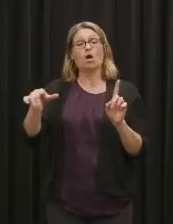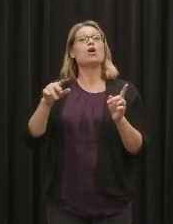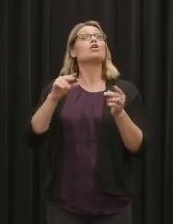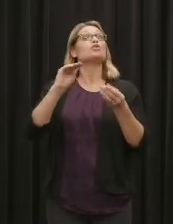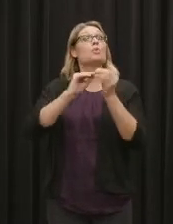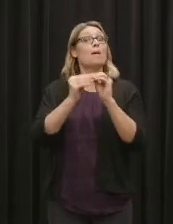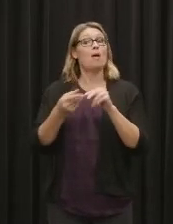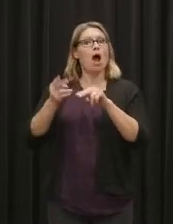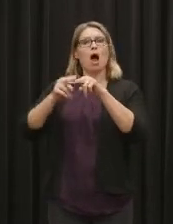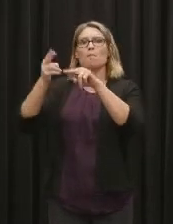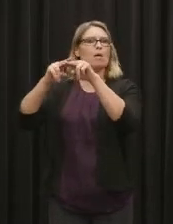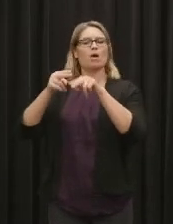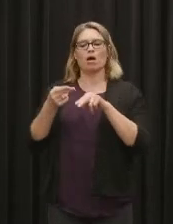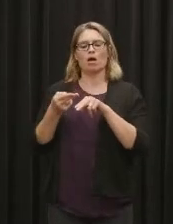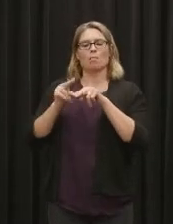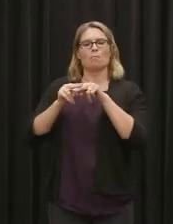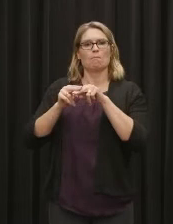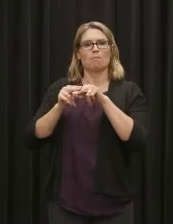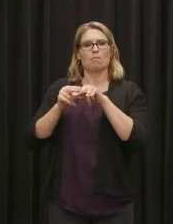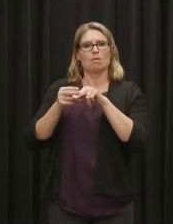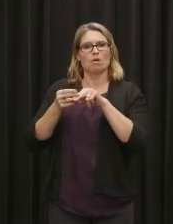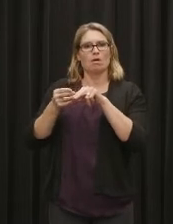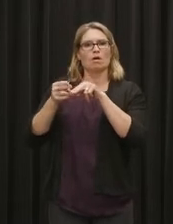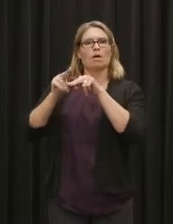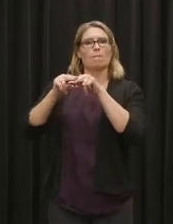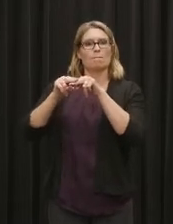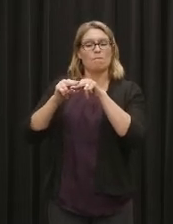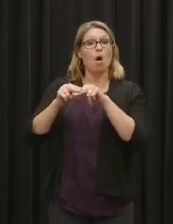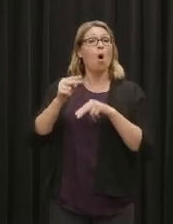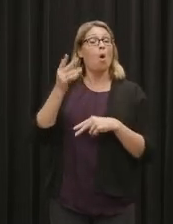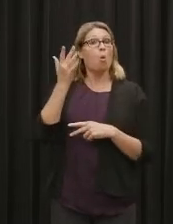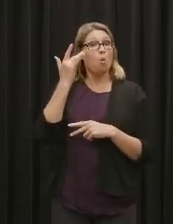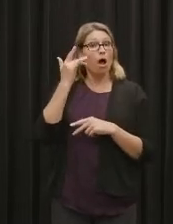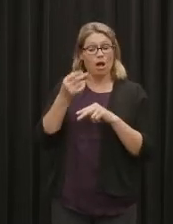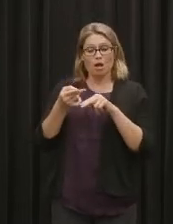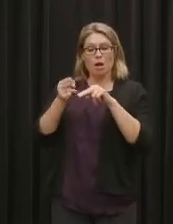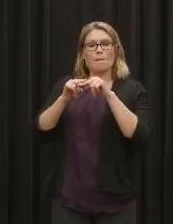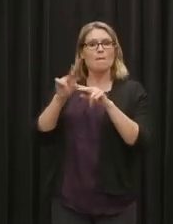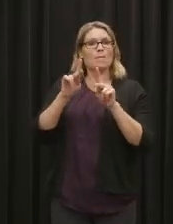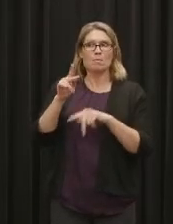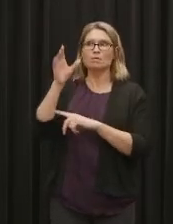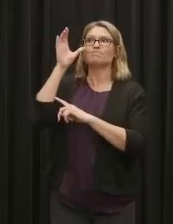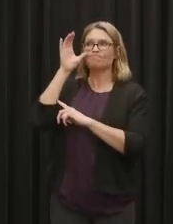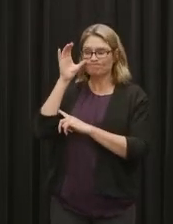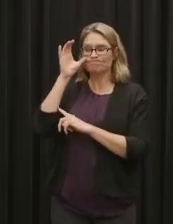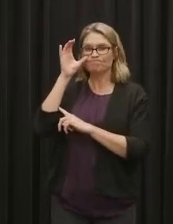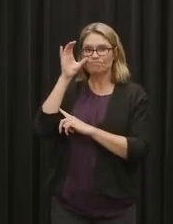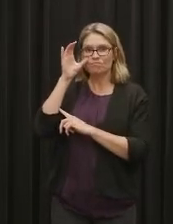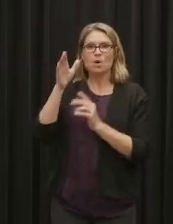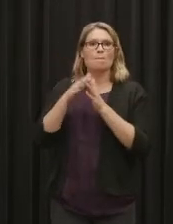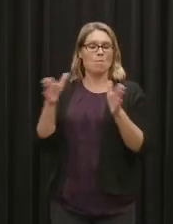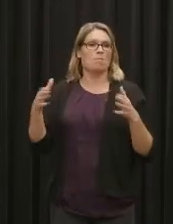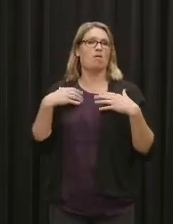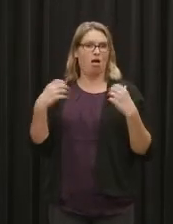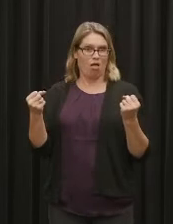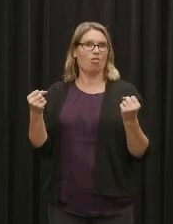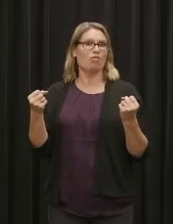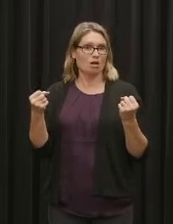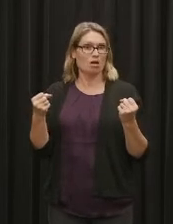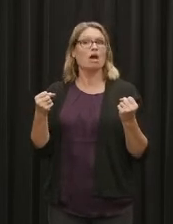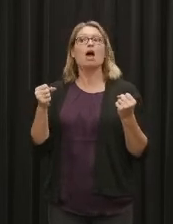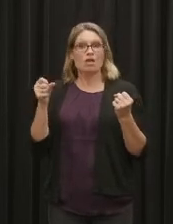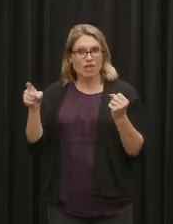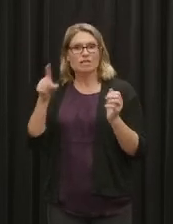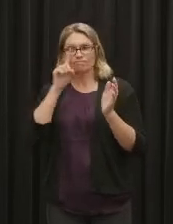slowed significantly, and really that has to do with the compliance to public health directives by the public, and the testing backlog has